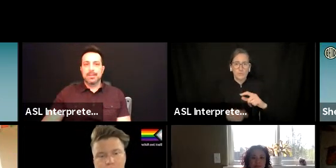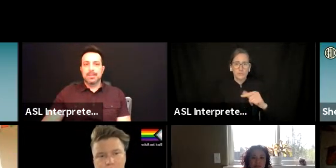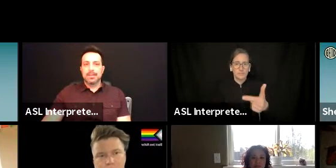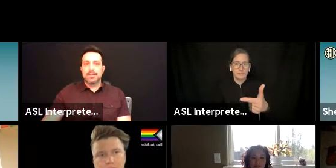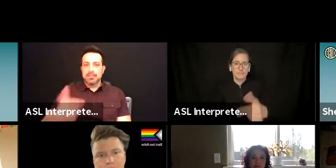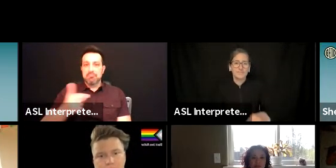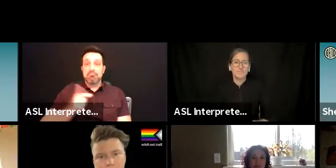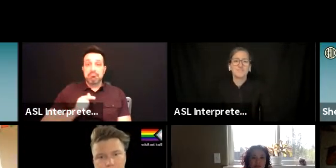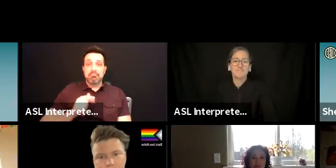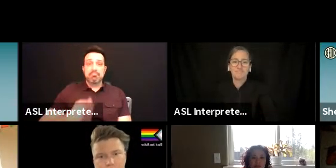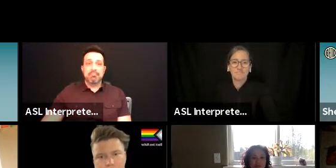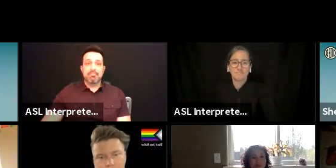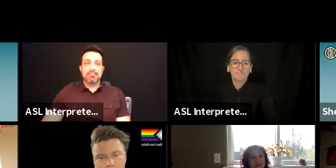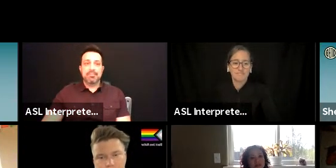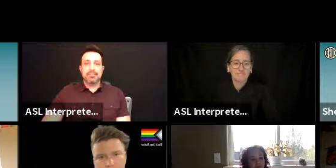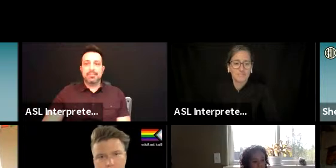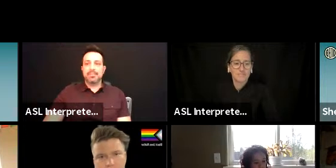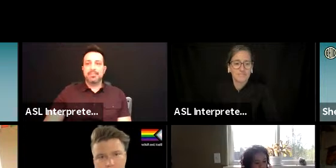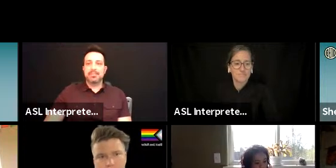Thank you very much. I appreciate that.